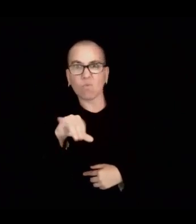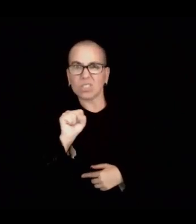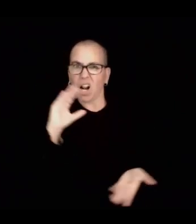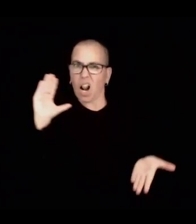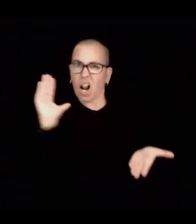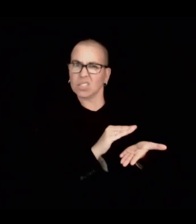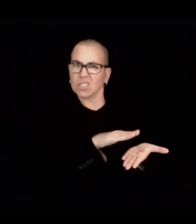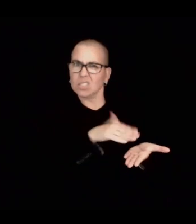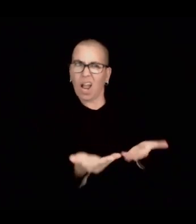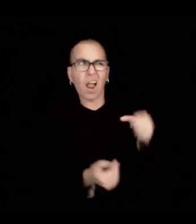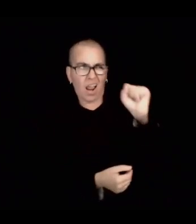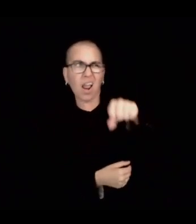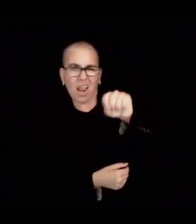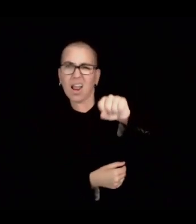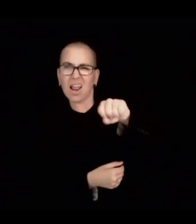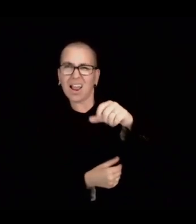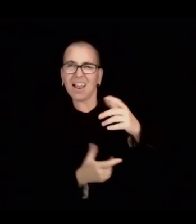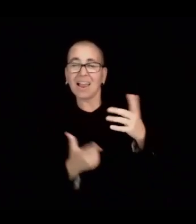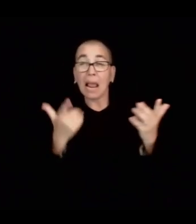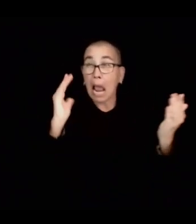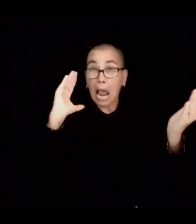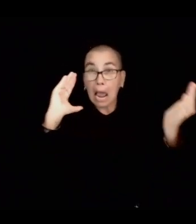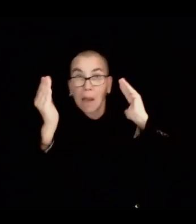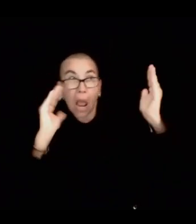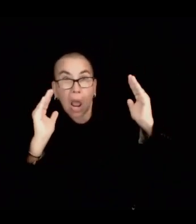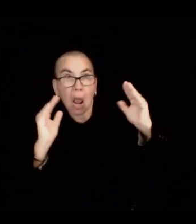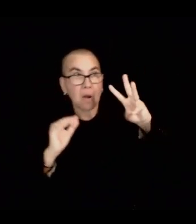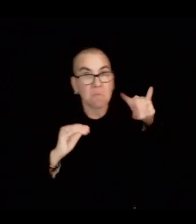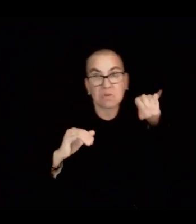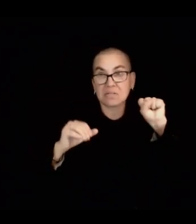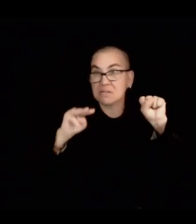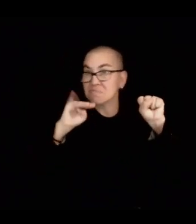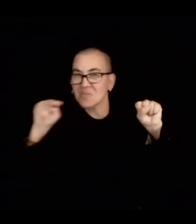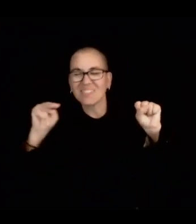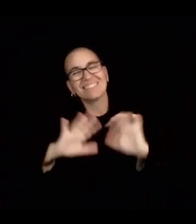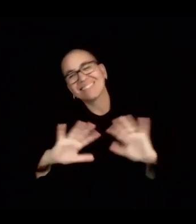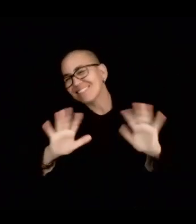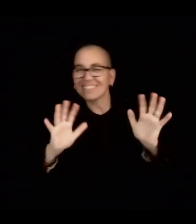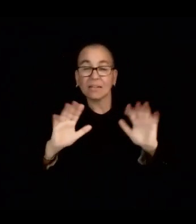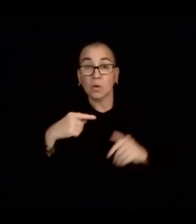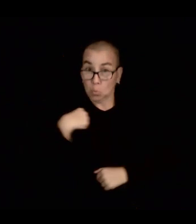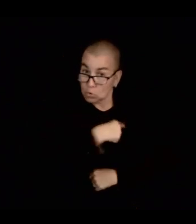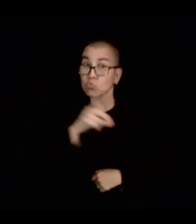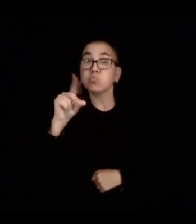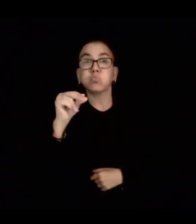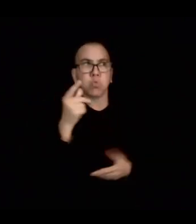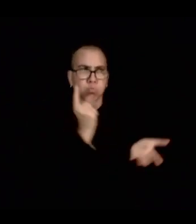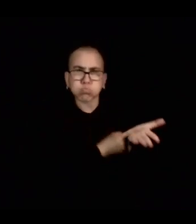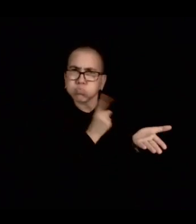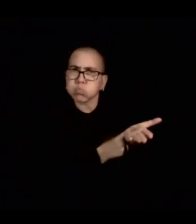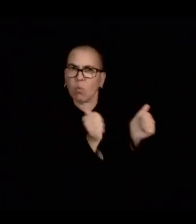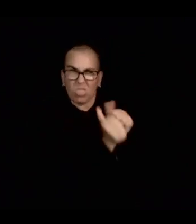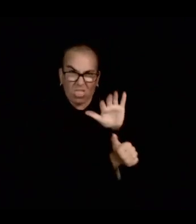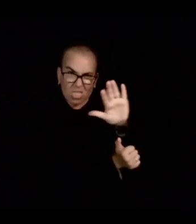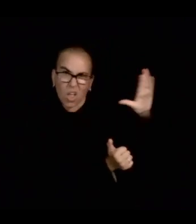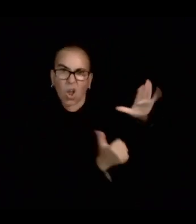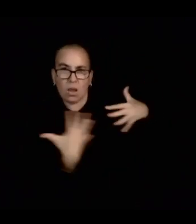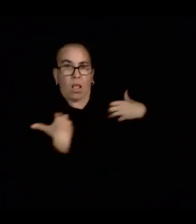helpful. We've talked with their health department. We're not doing things particularly different from